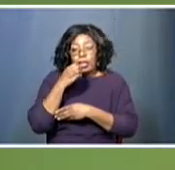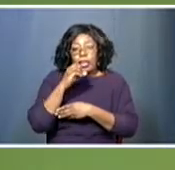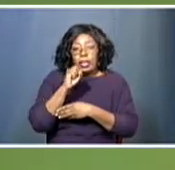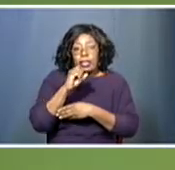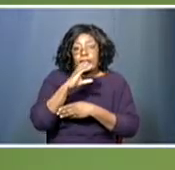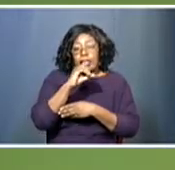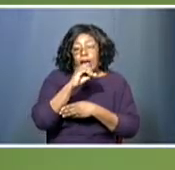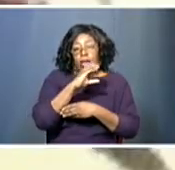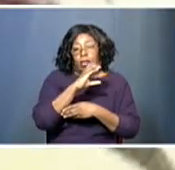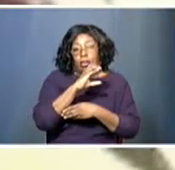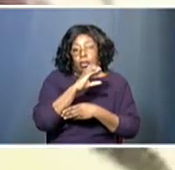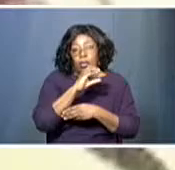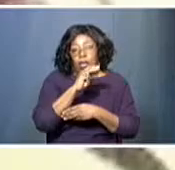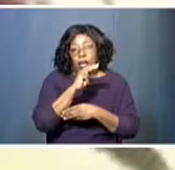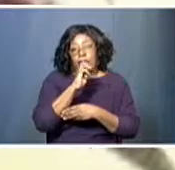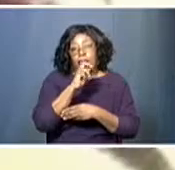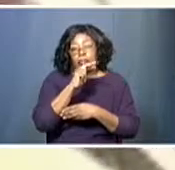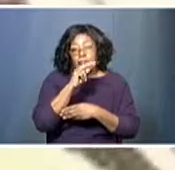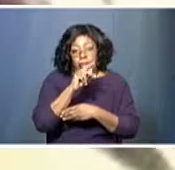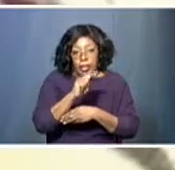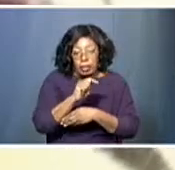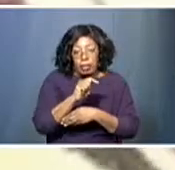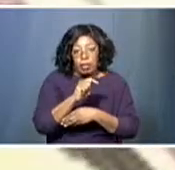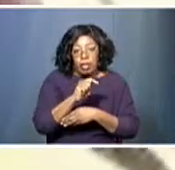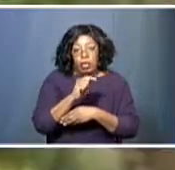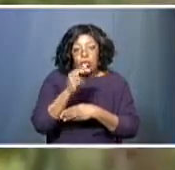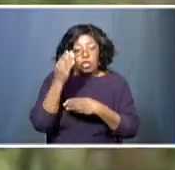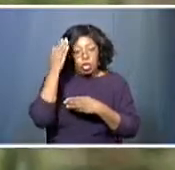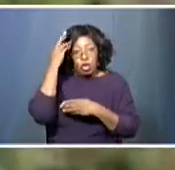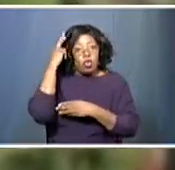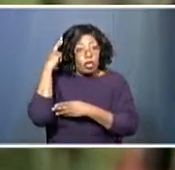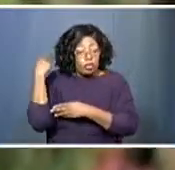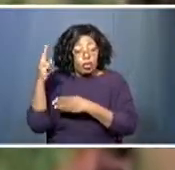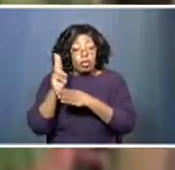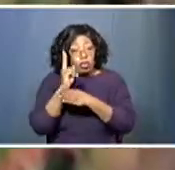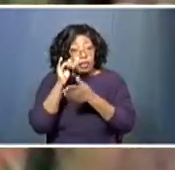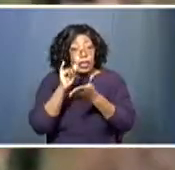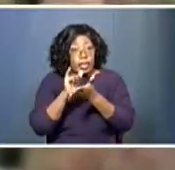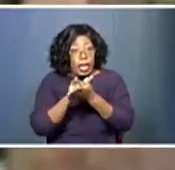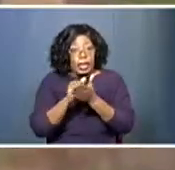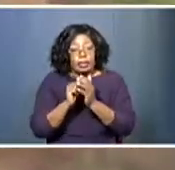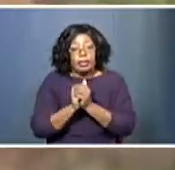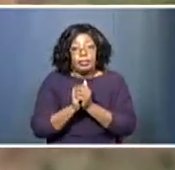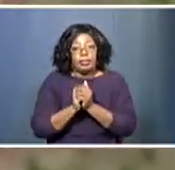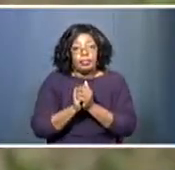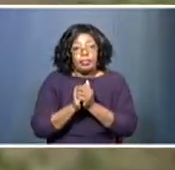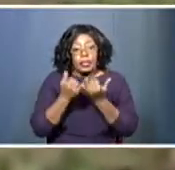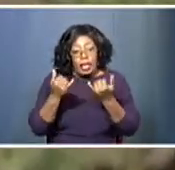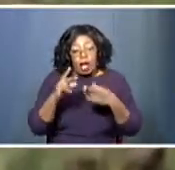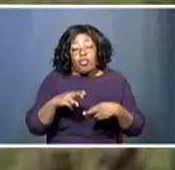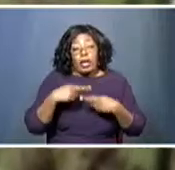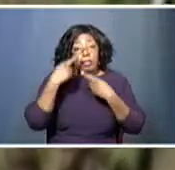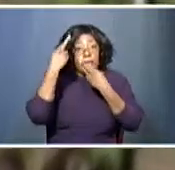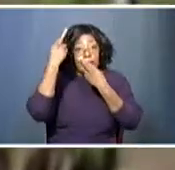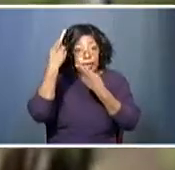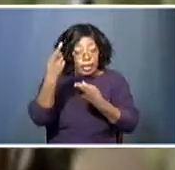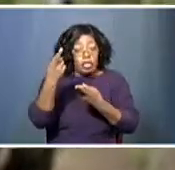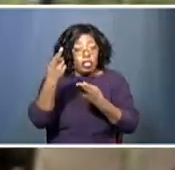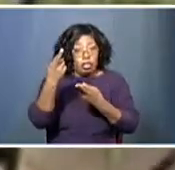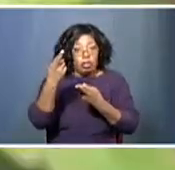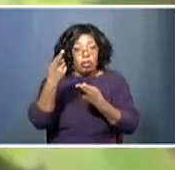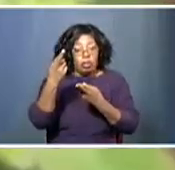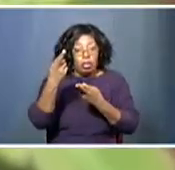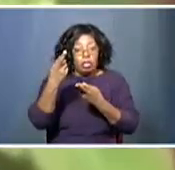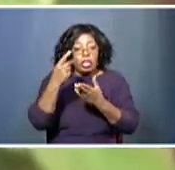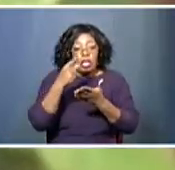that too, because we want to be kind of fair and equitable to all in this regard. In line with the recommendations of a marijuana commission, the